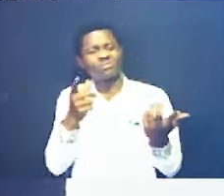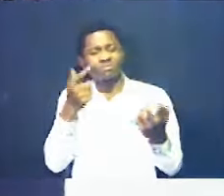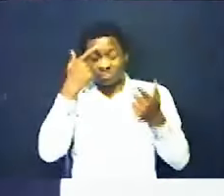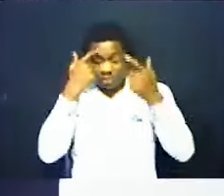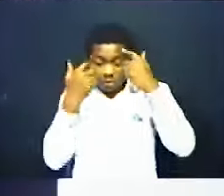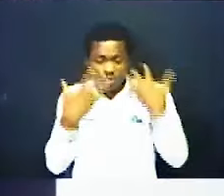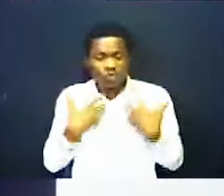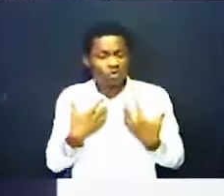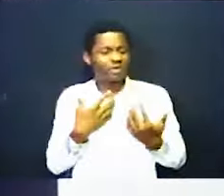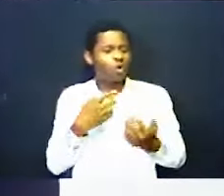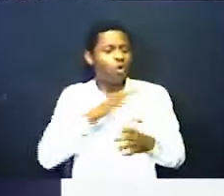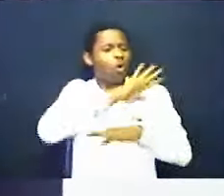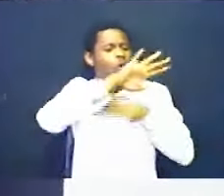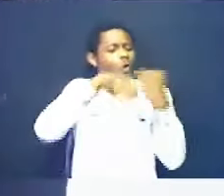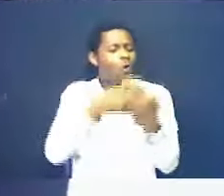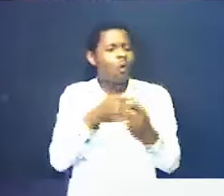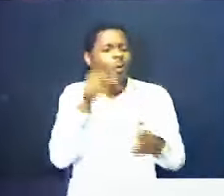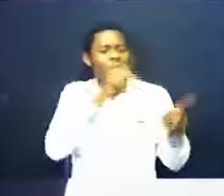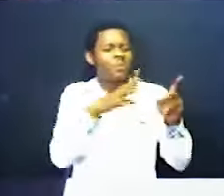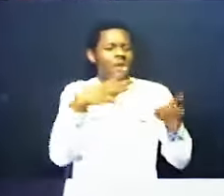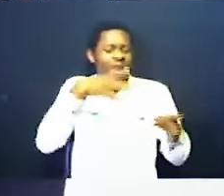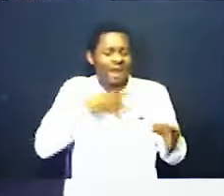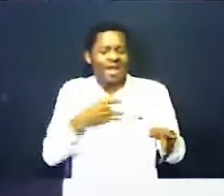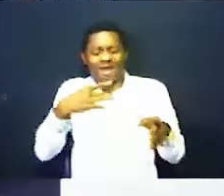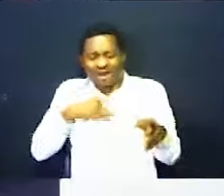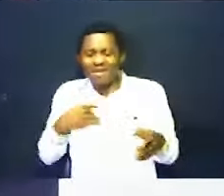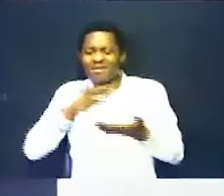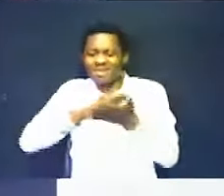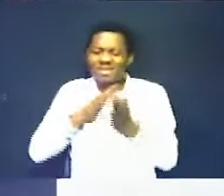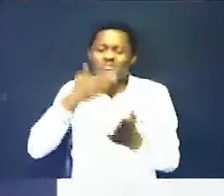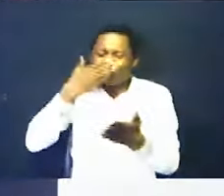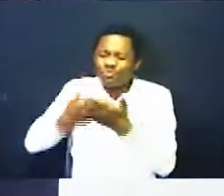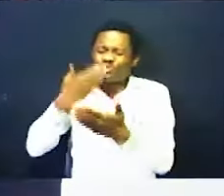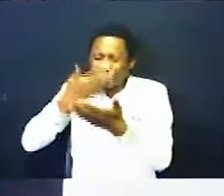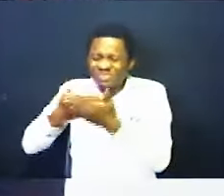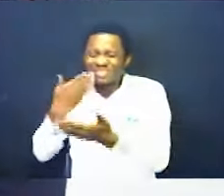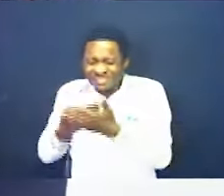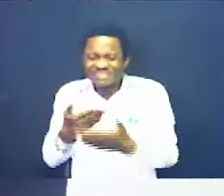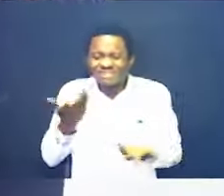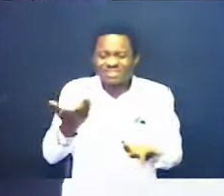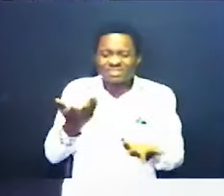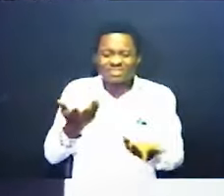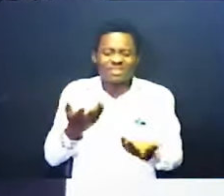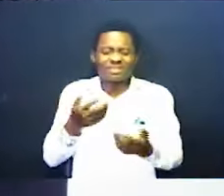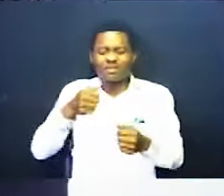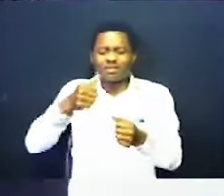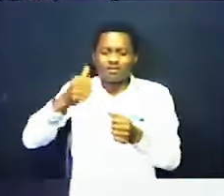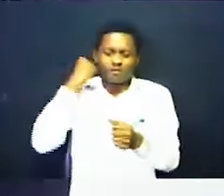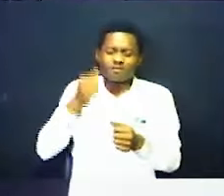because they don't guard the institutions with rules and regulations.